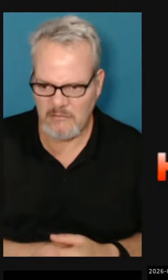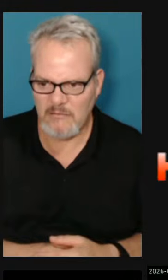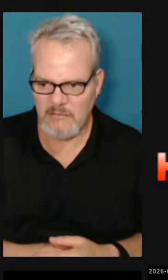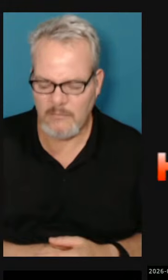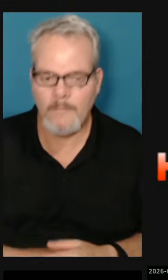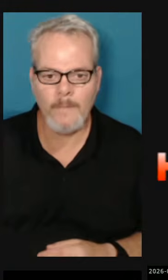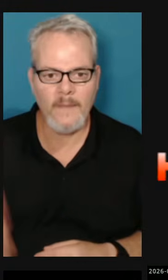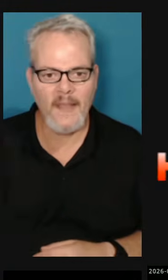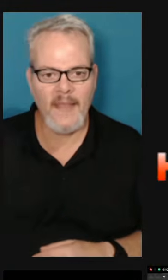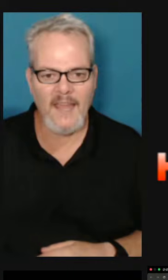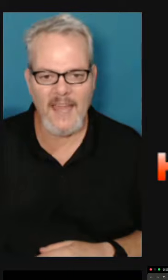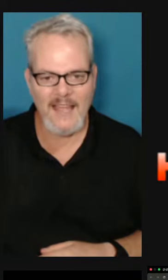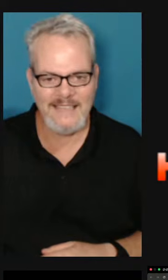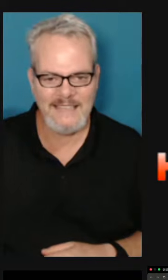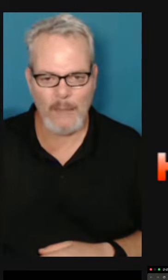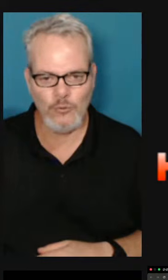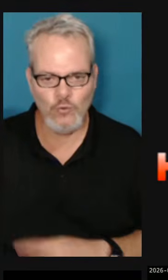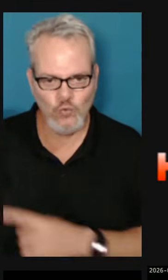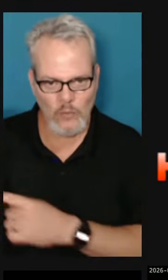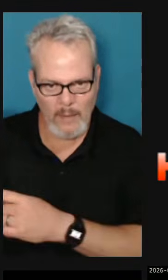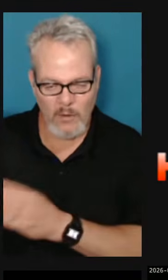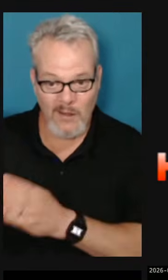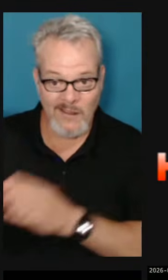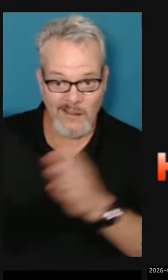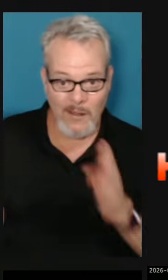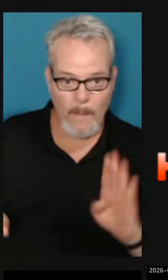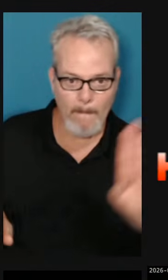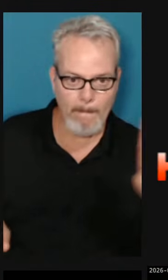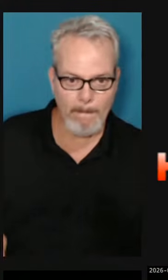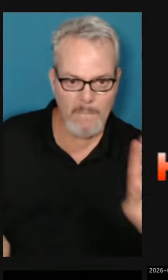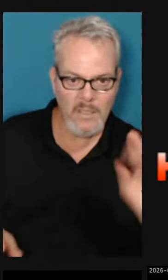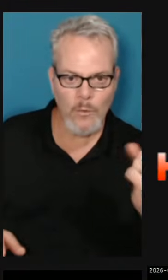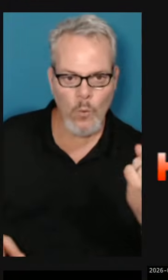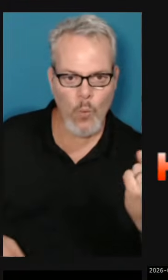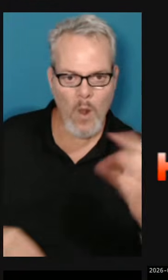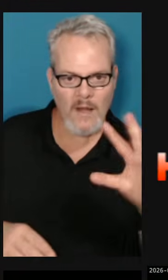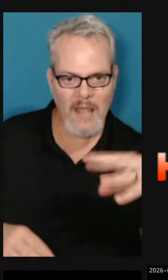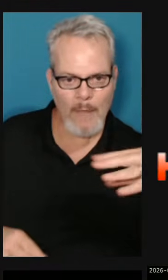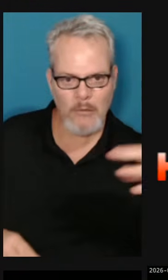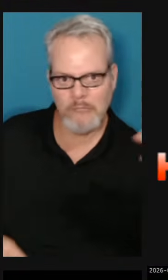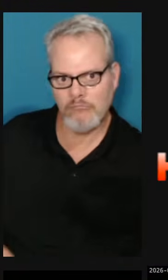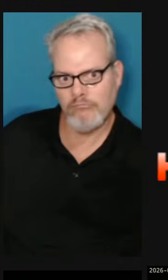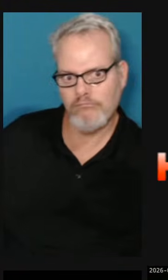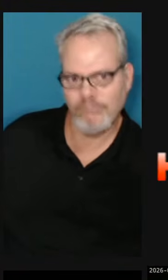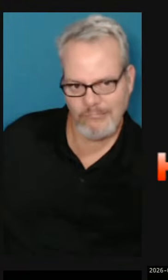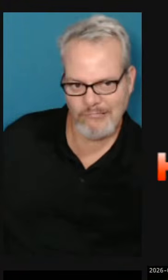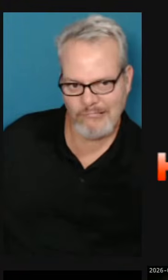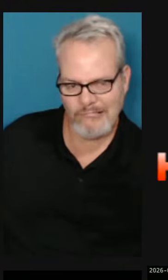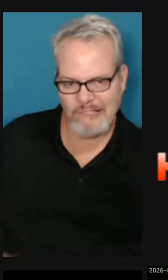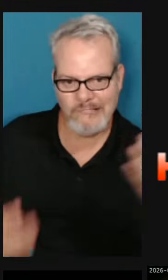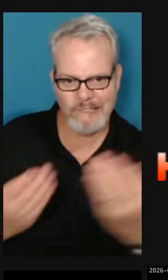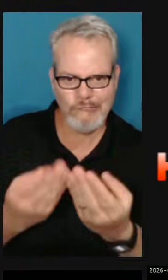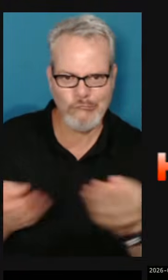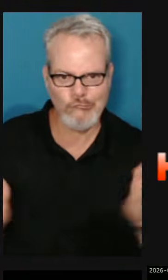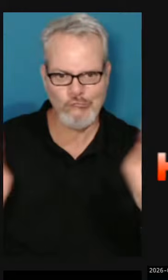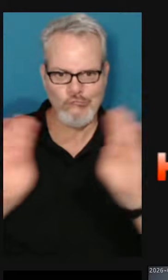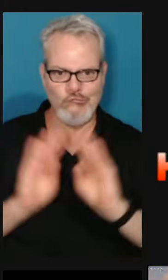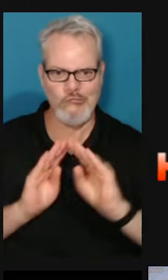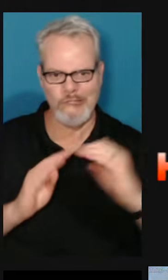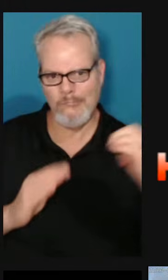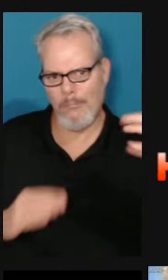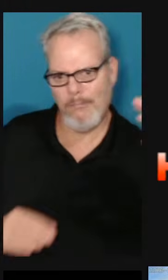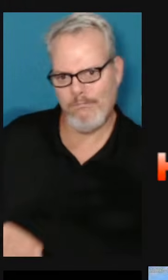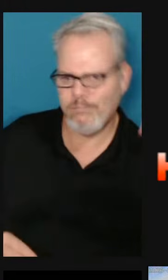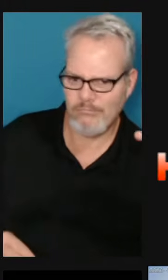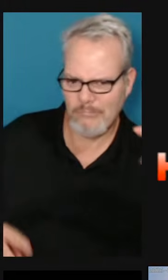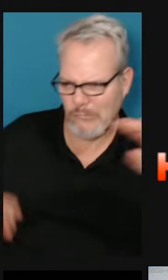camera. The B1 from the other side of the crater, really impressive as well. So here we are with the beginning of continuous